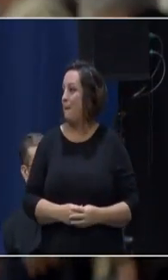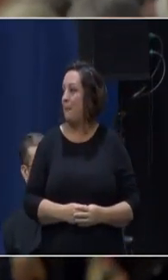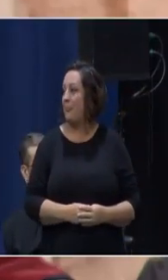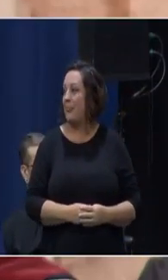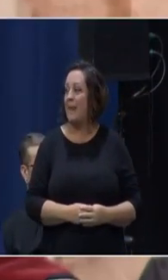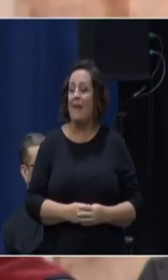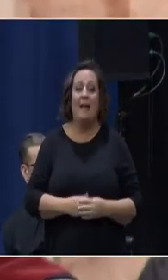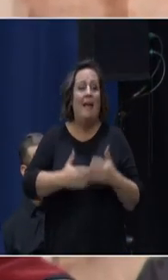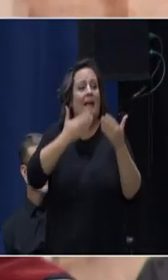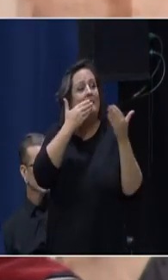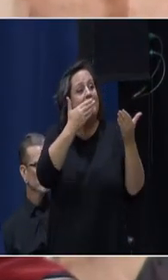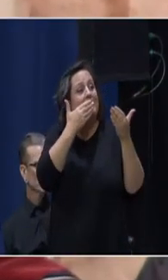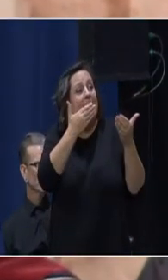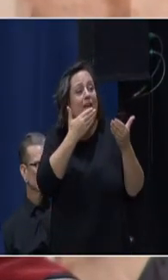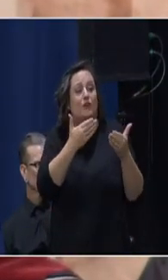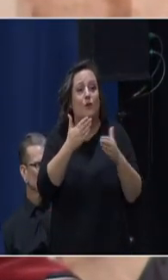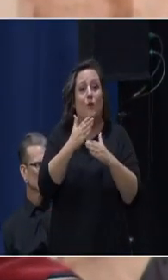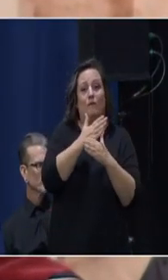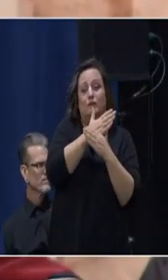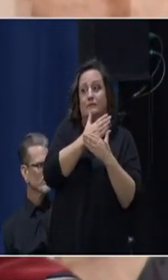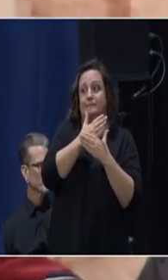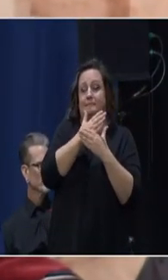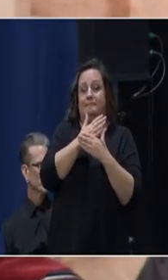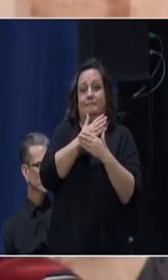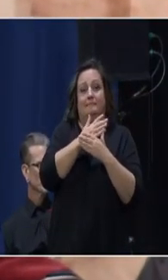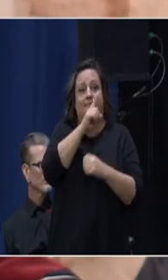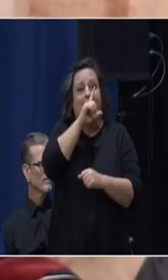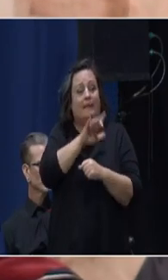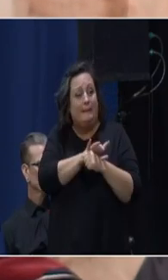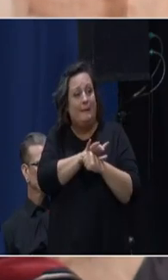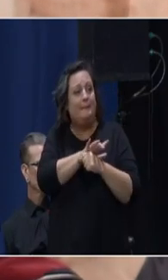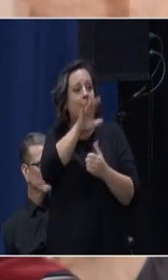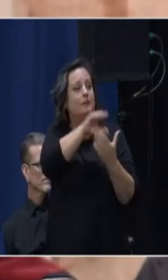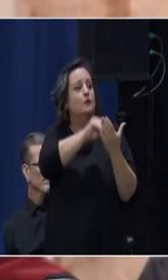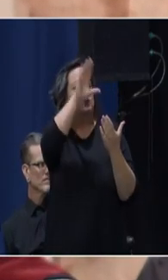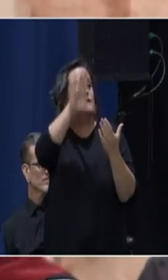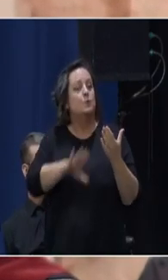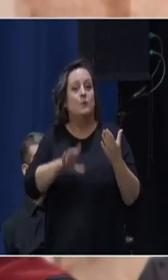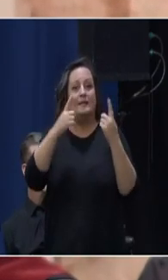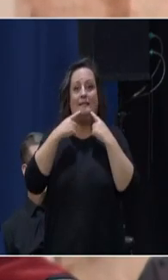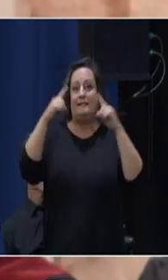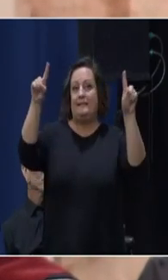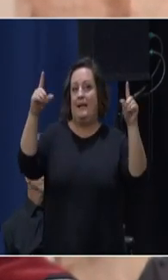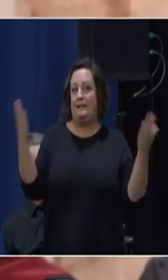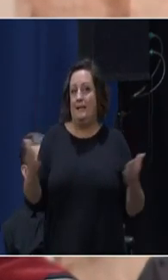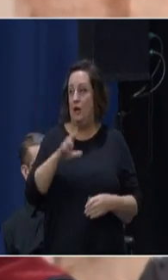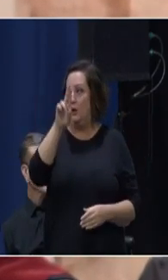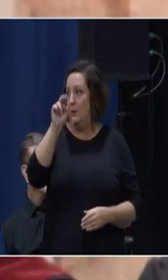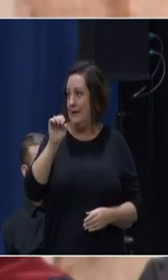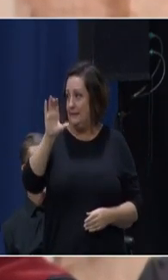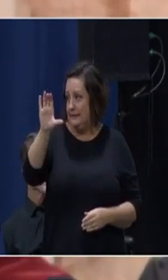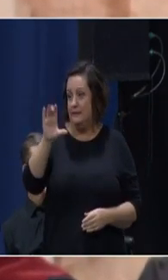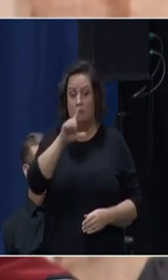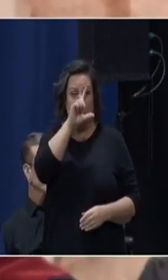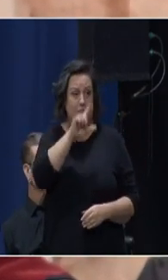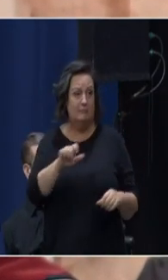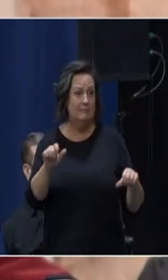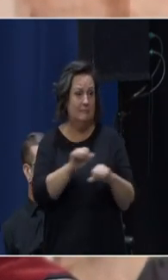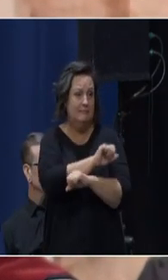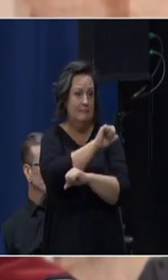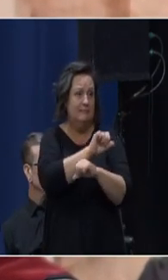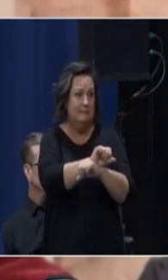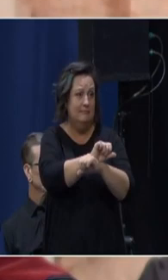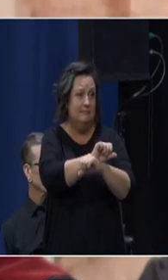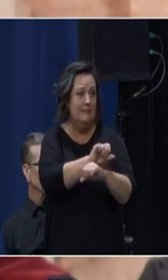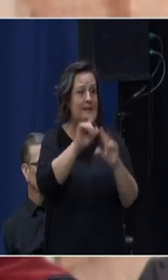And thank you for sharing in UNC's commitment to student success. This is a team effort, and we